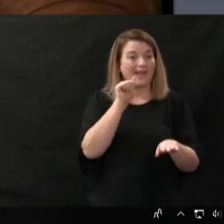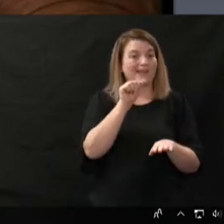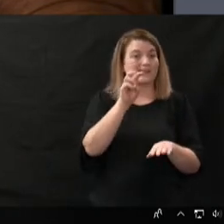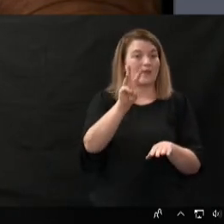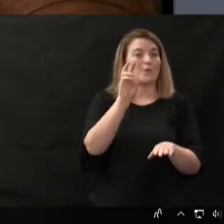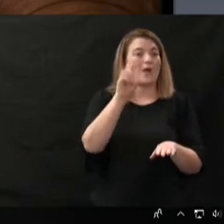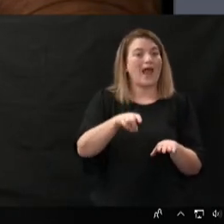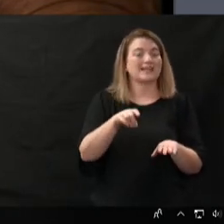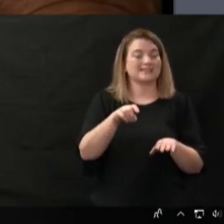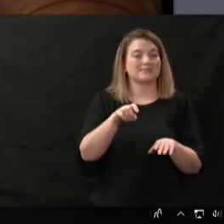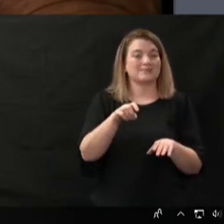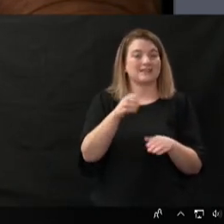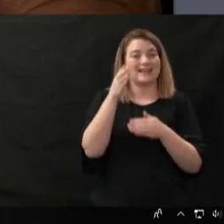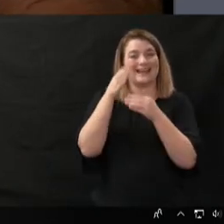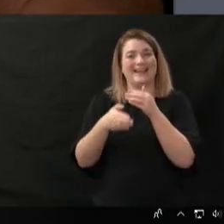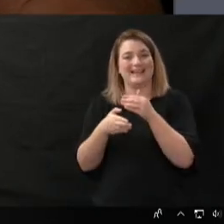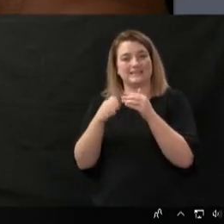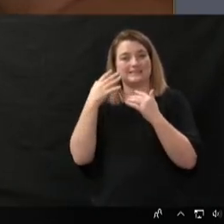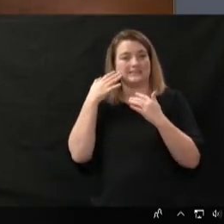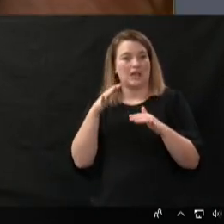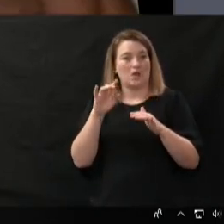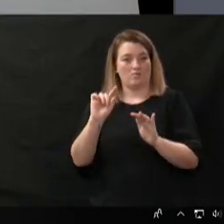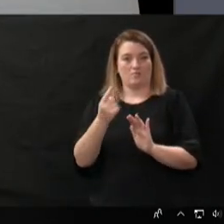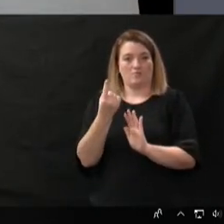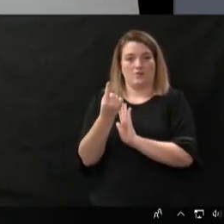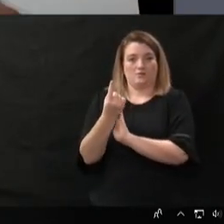Does everybody understand? Okay.